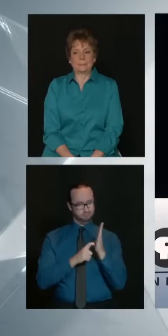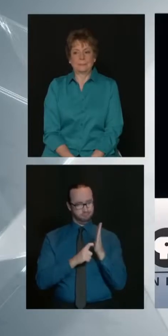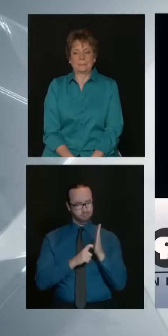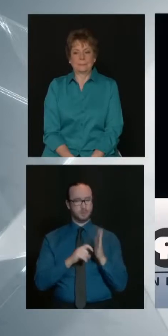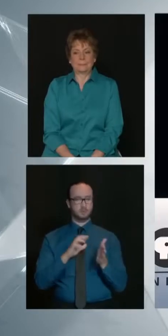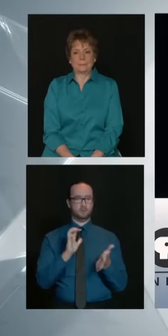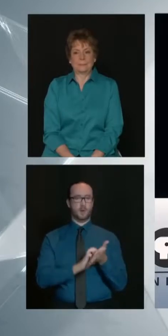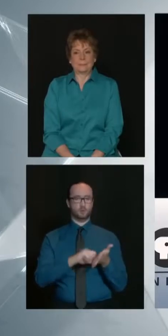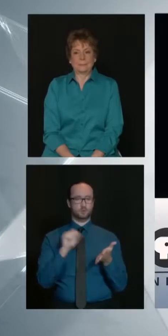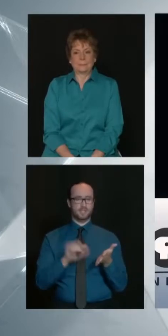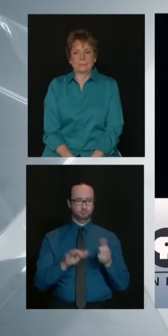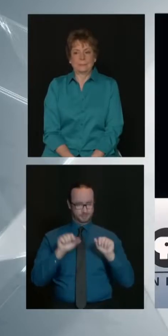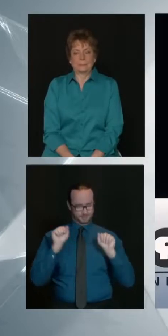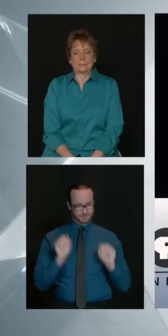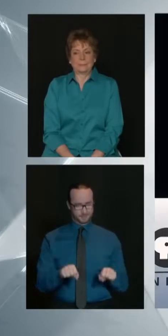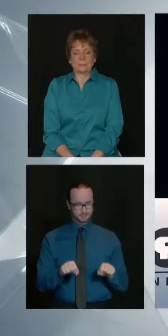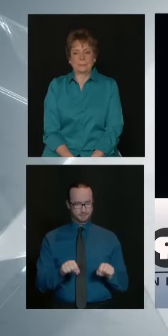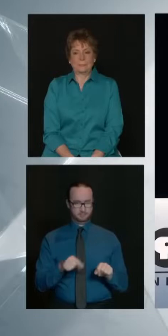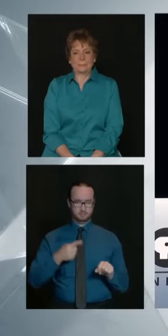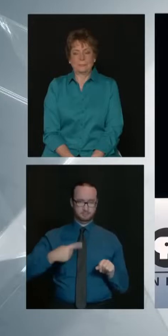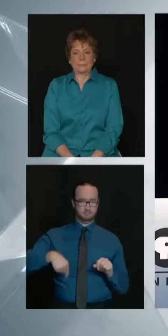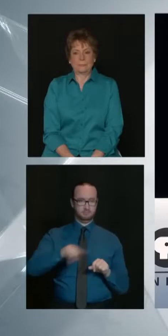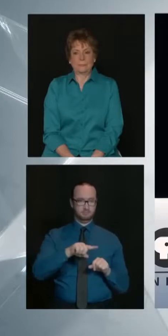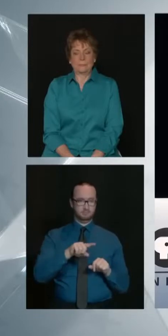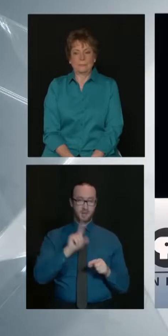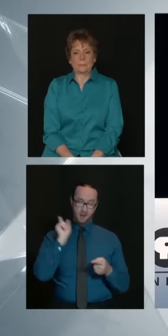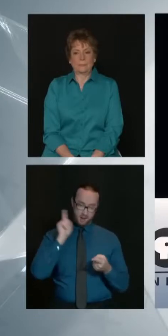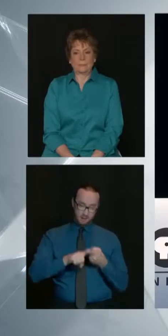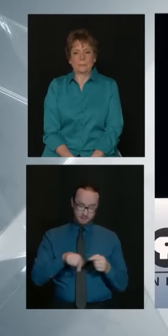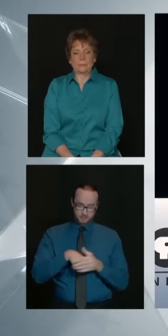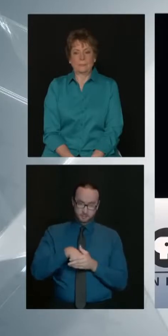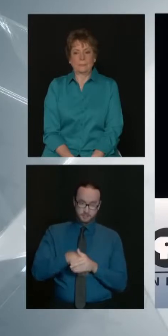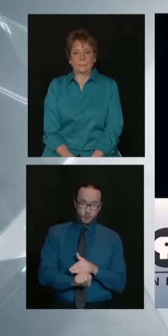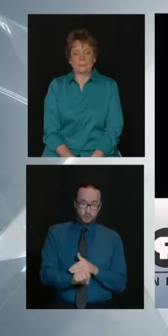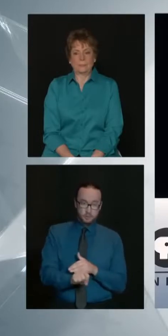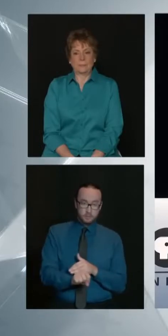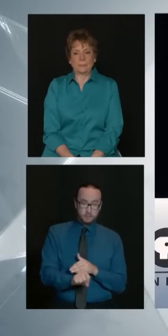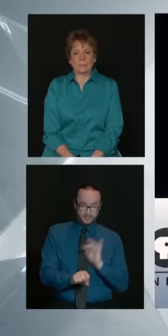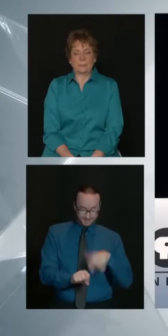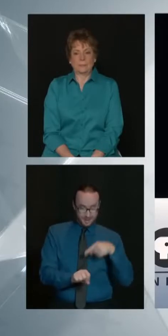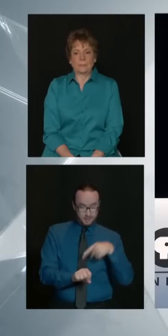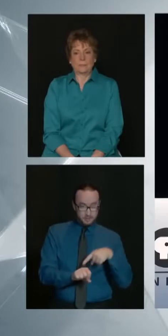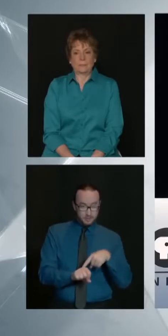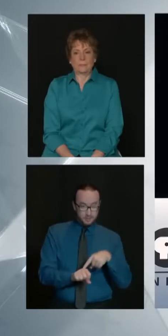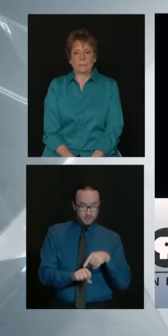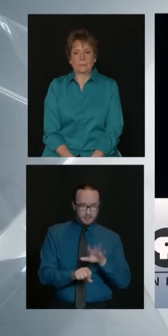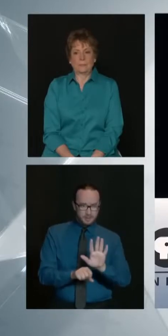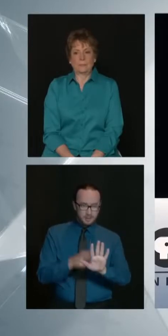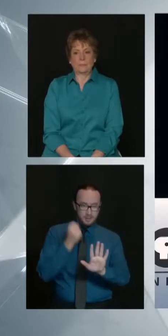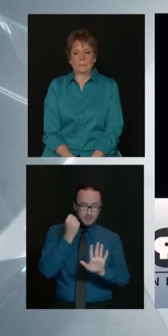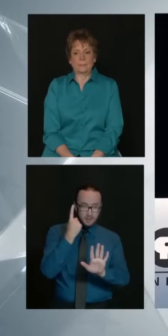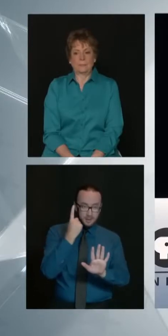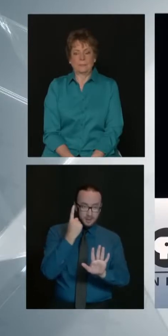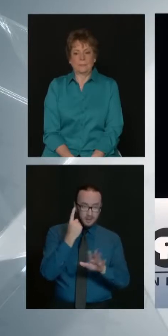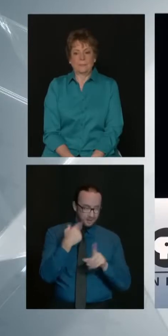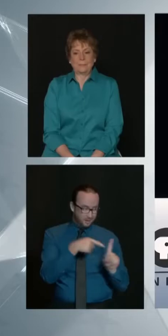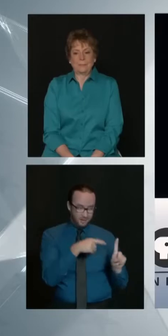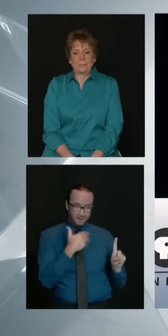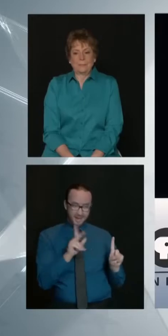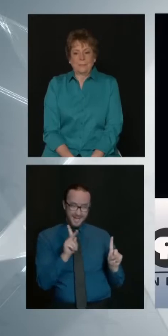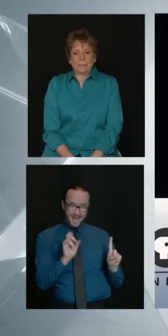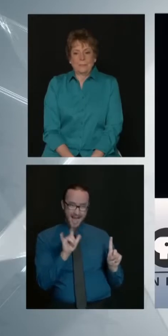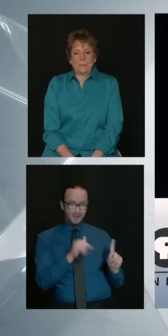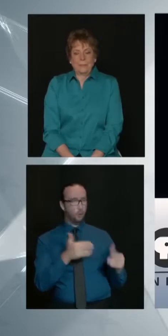the moment of birth. Take a second to think about how truly radical that is. Mark Kelly says any abortion is okay for